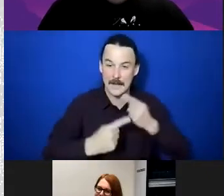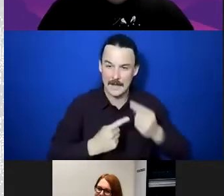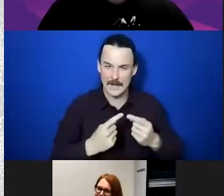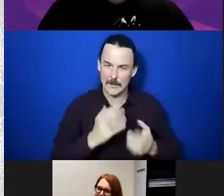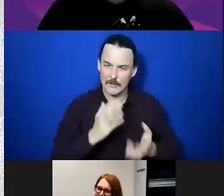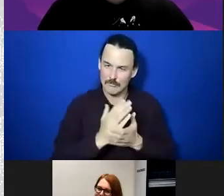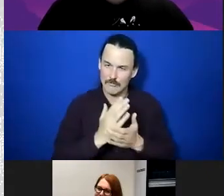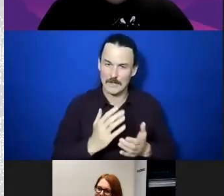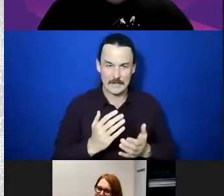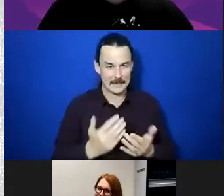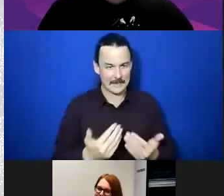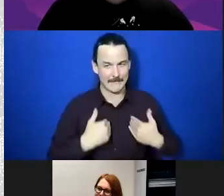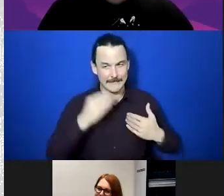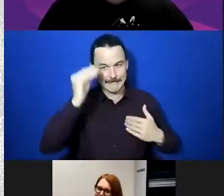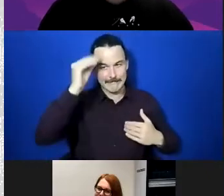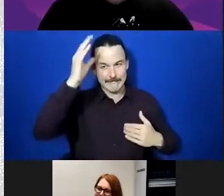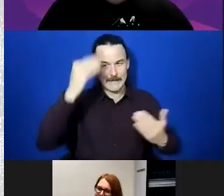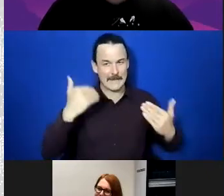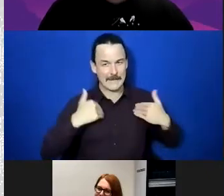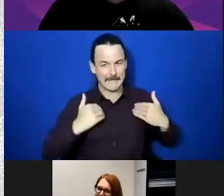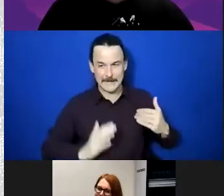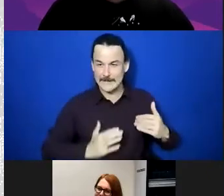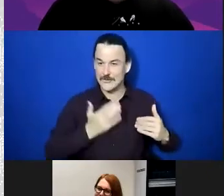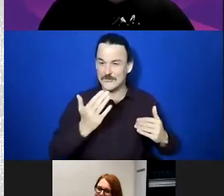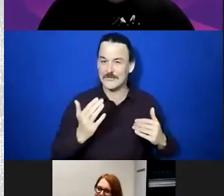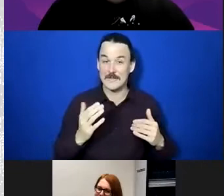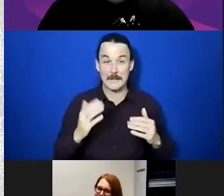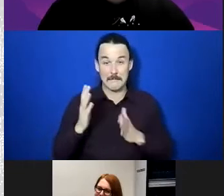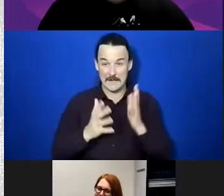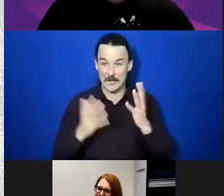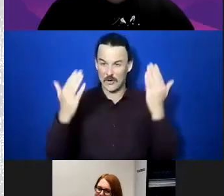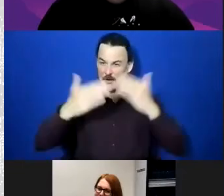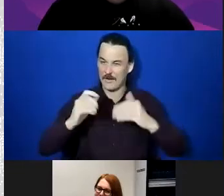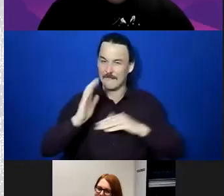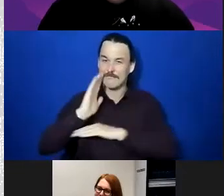increasingly possible to give presentations such as this. In